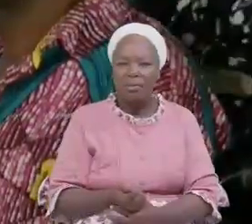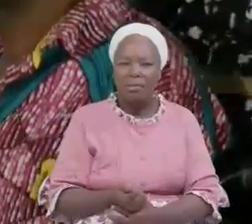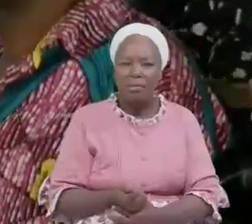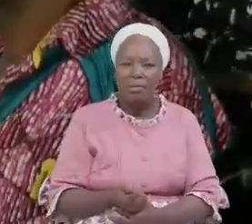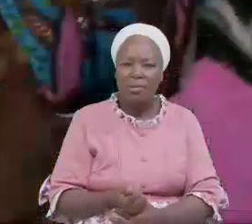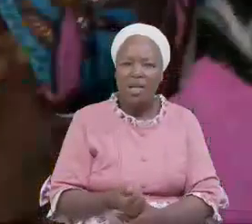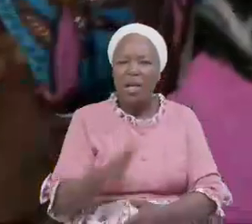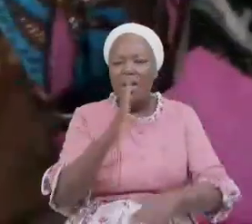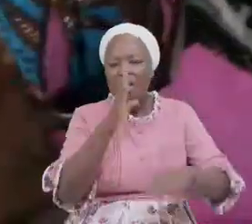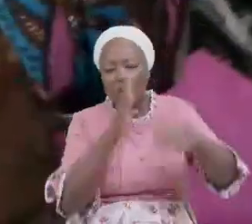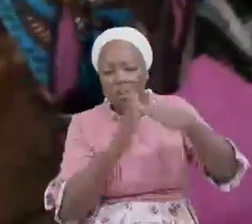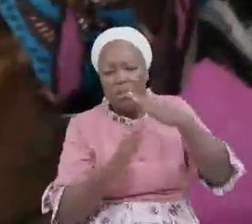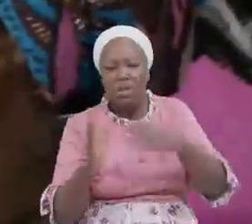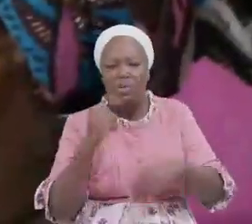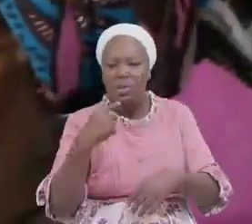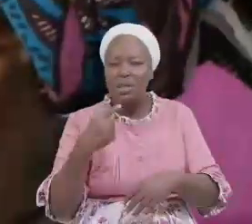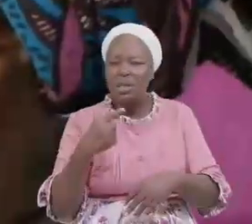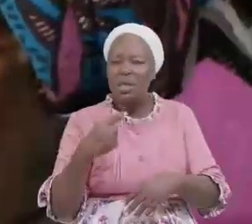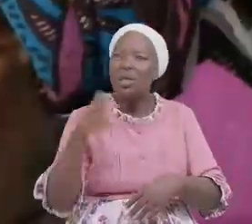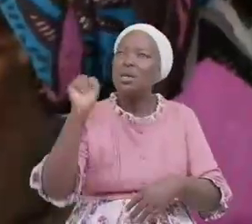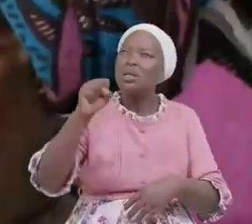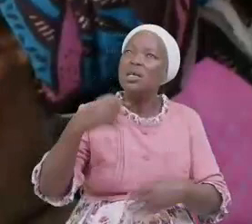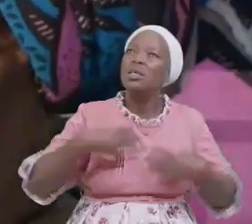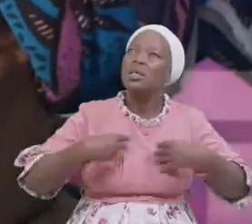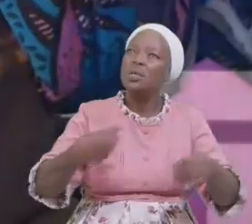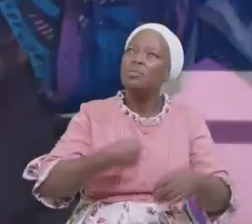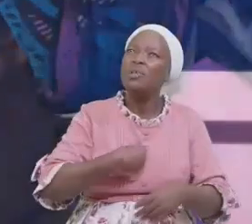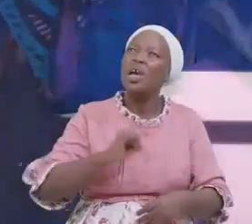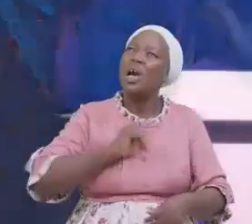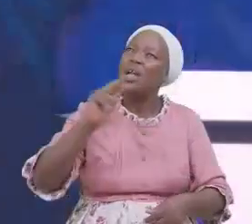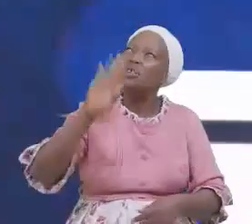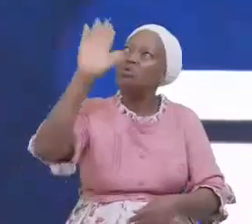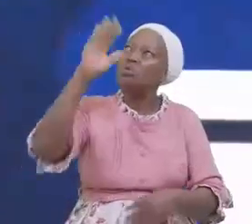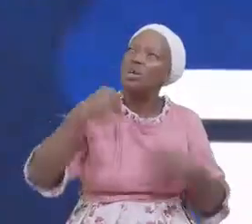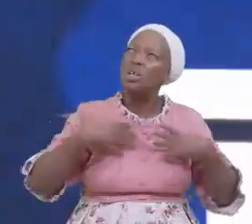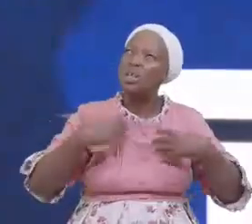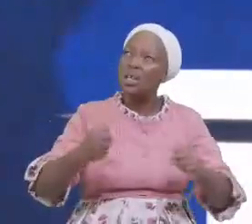Humility will say, yes, heal me. I need your healing power.